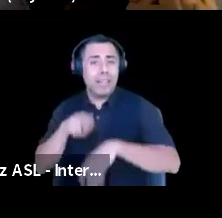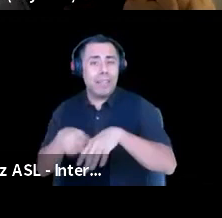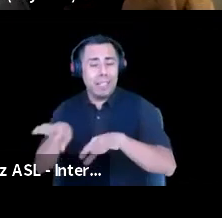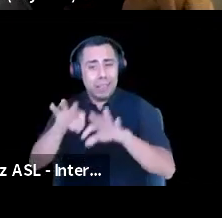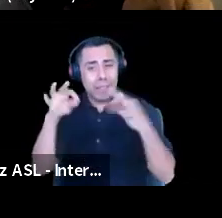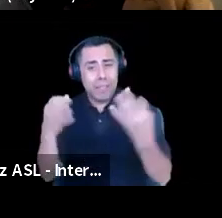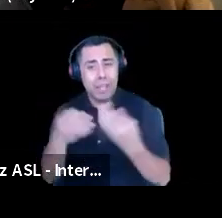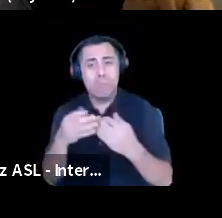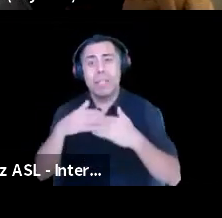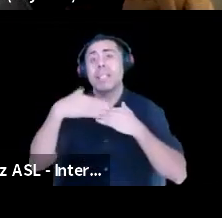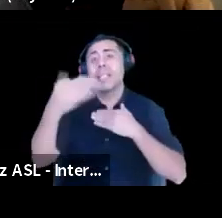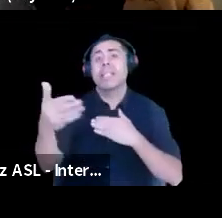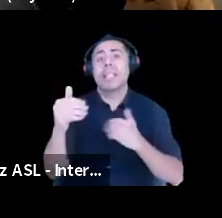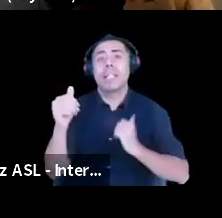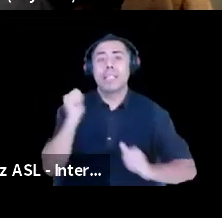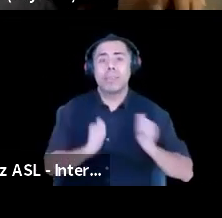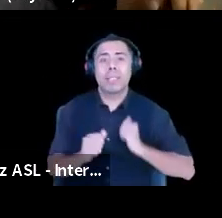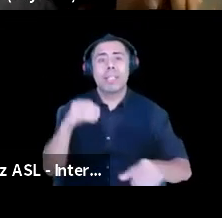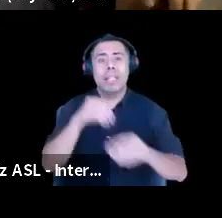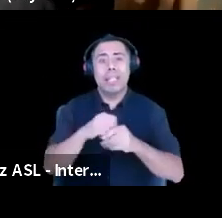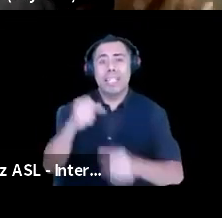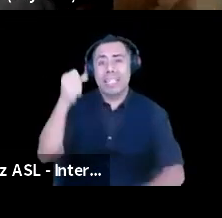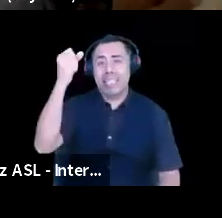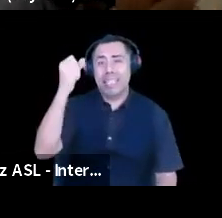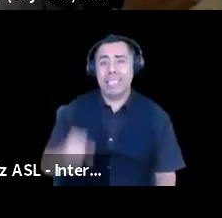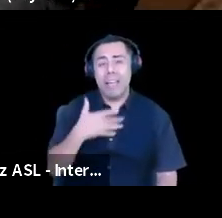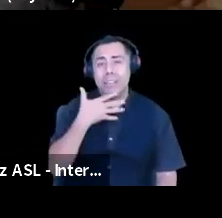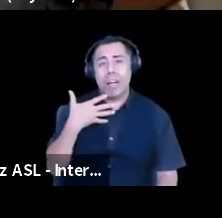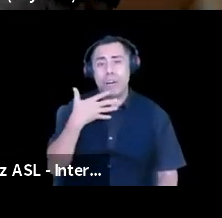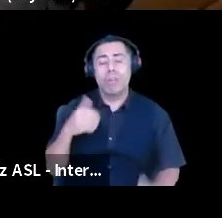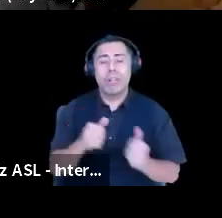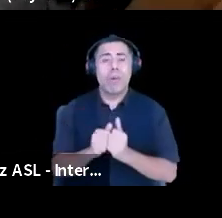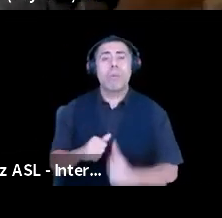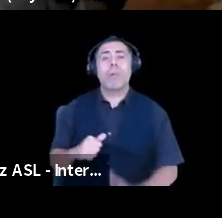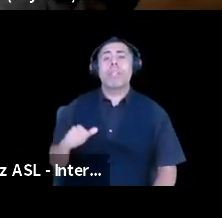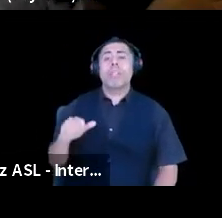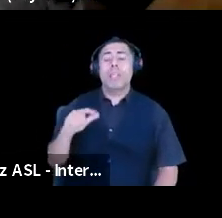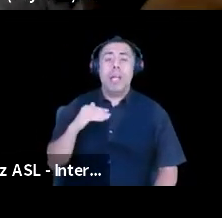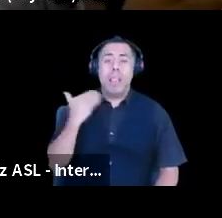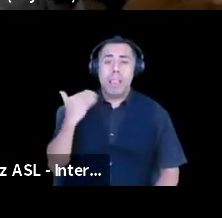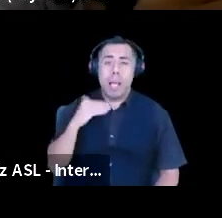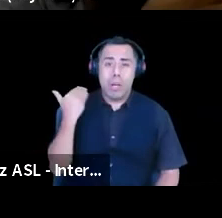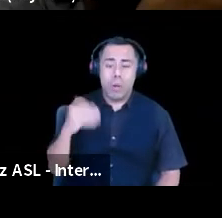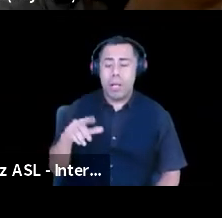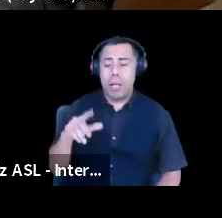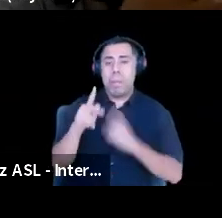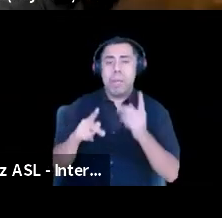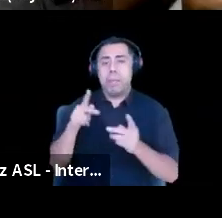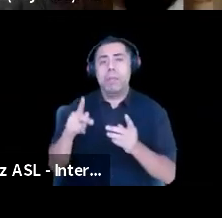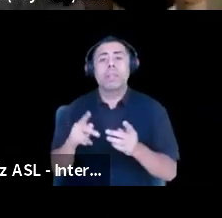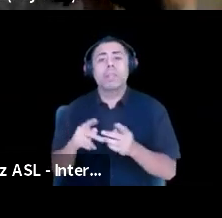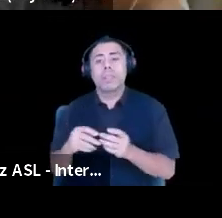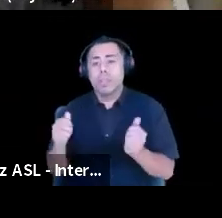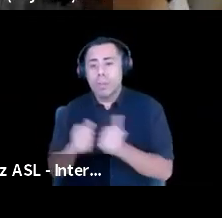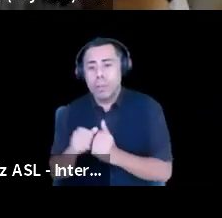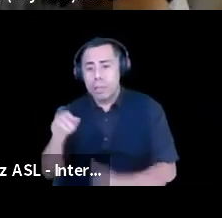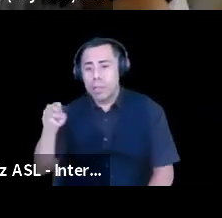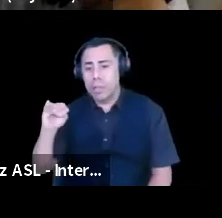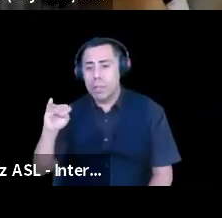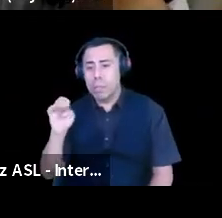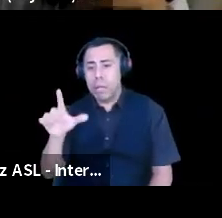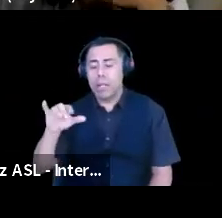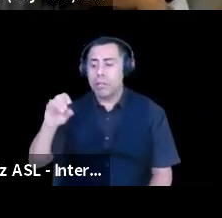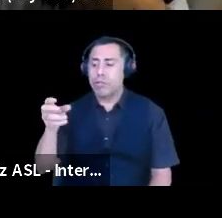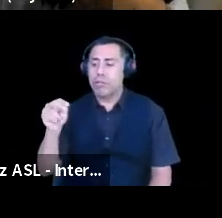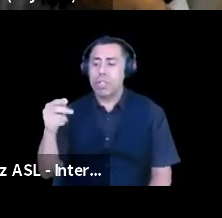with the Lakota, Dakota, Nakota people following the same process with Cornerstone Theater Company and Michael John Garcés and myself. We can